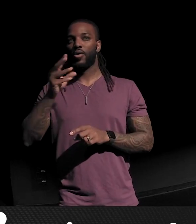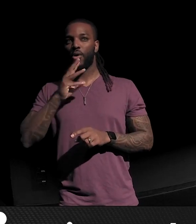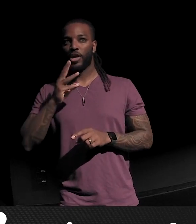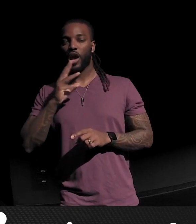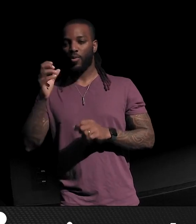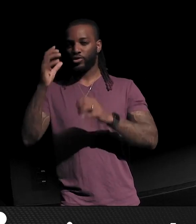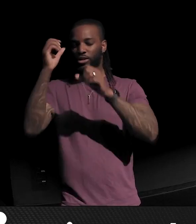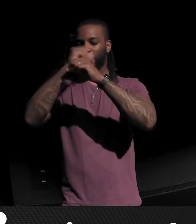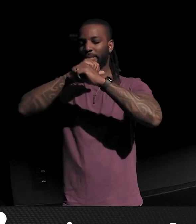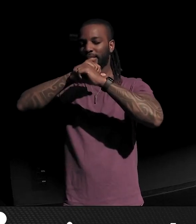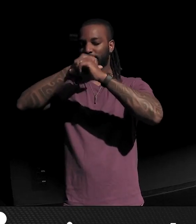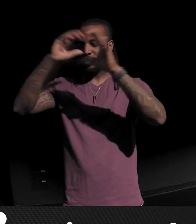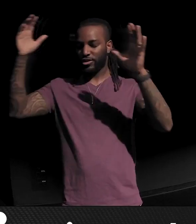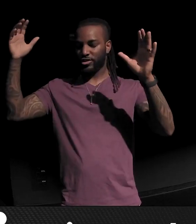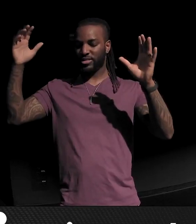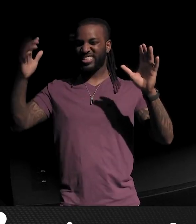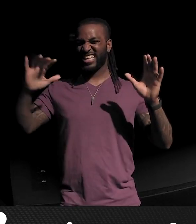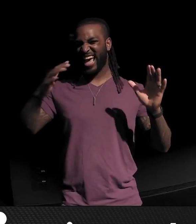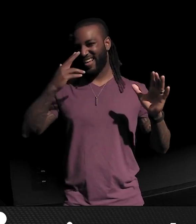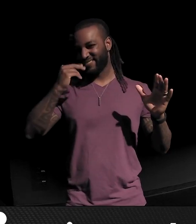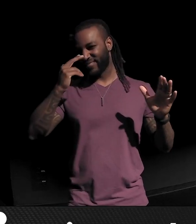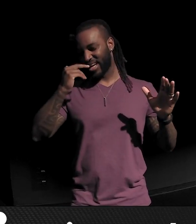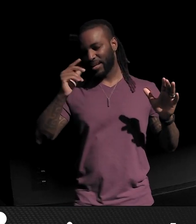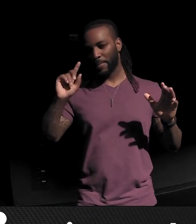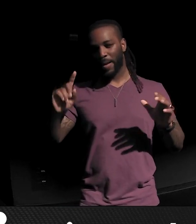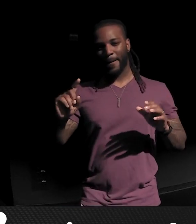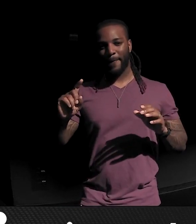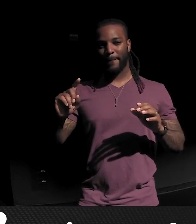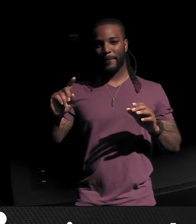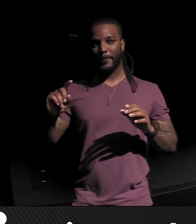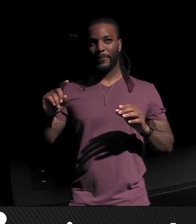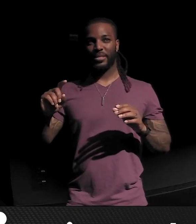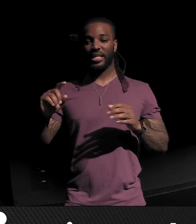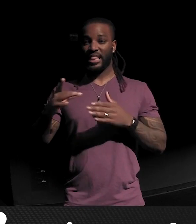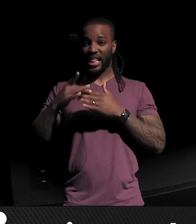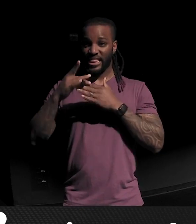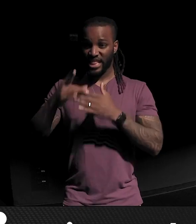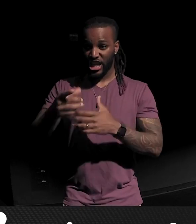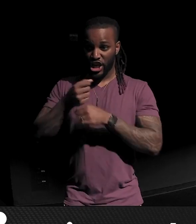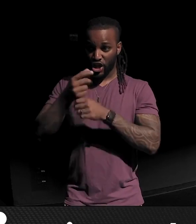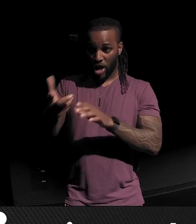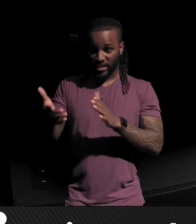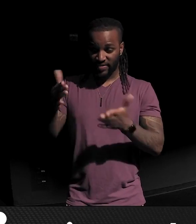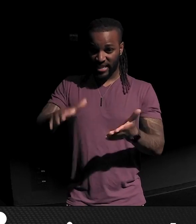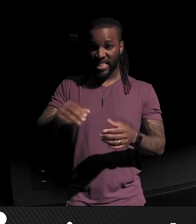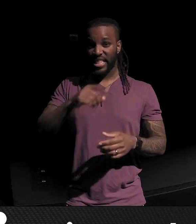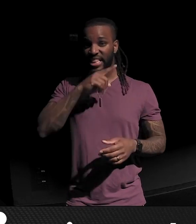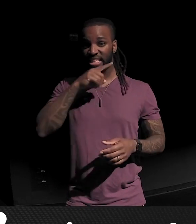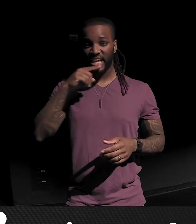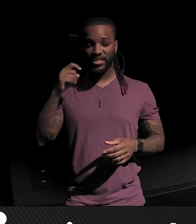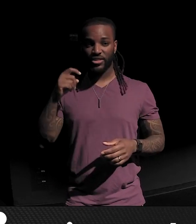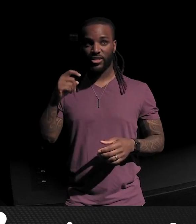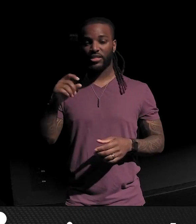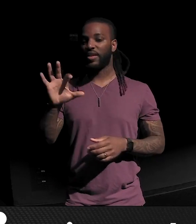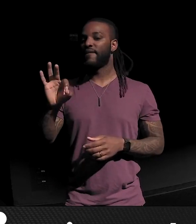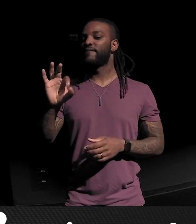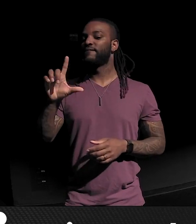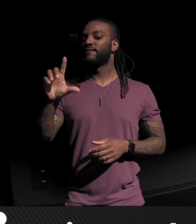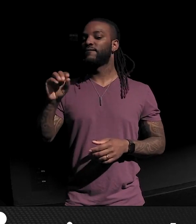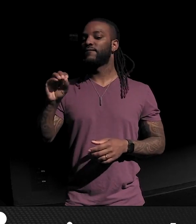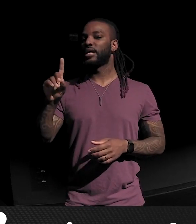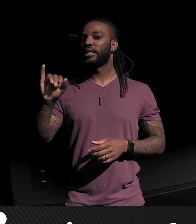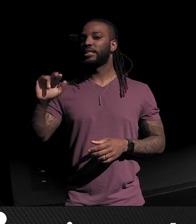picture in your mind. It's kind of funny, but the leading cause of death in a desert is actually flooding. Because there's